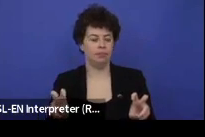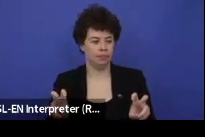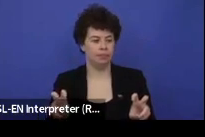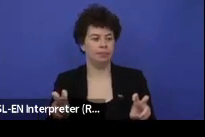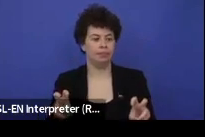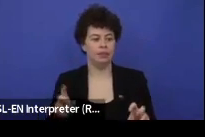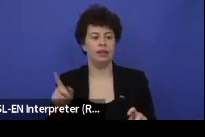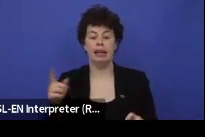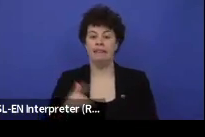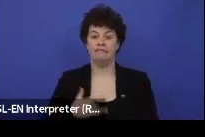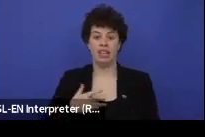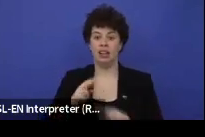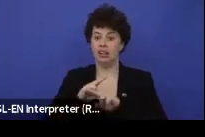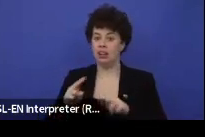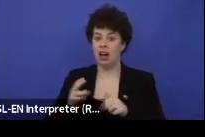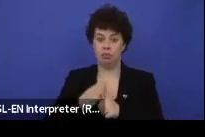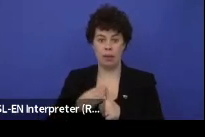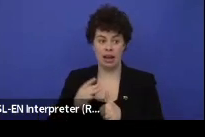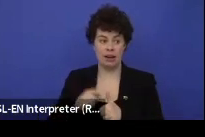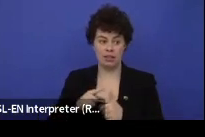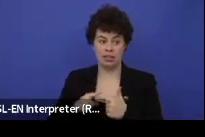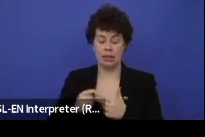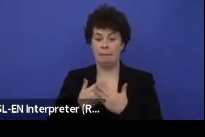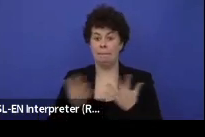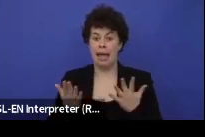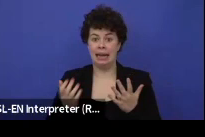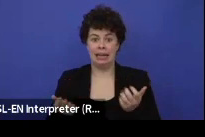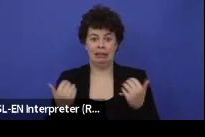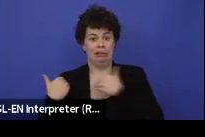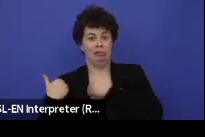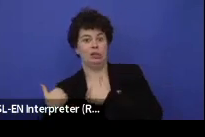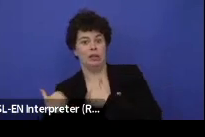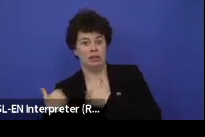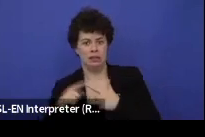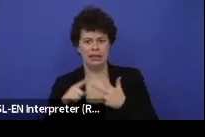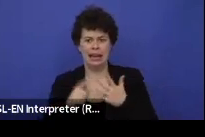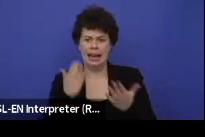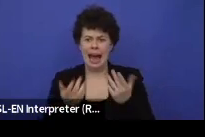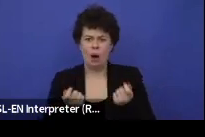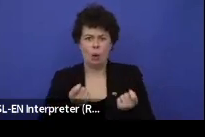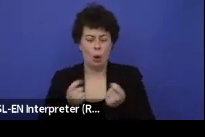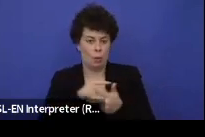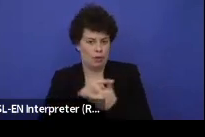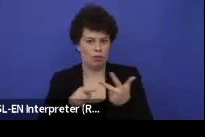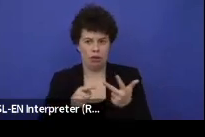different responsibilities at one time, and then they're finding ways to cope.